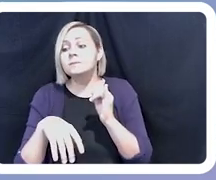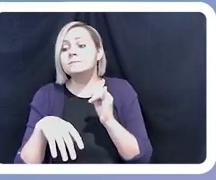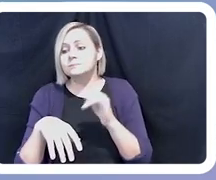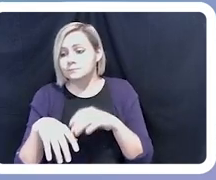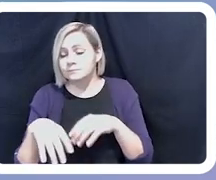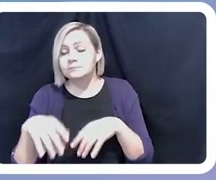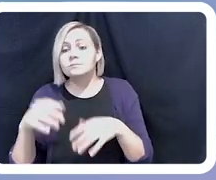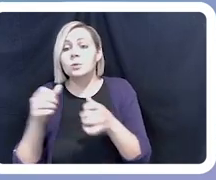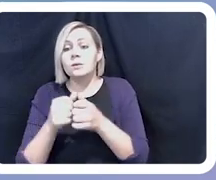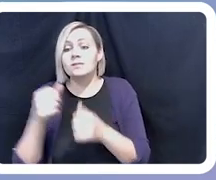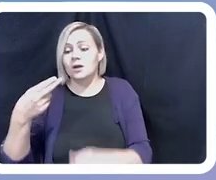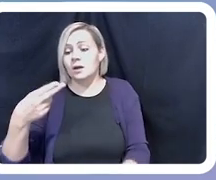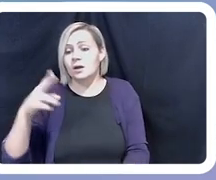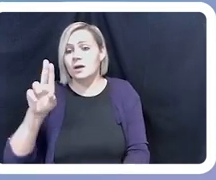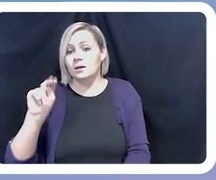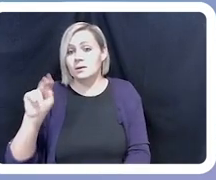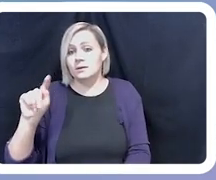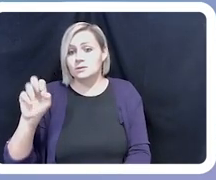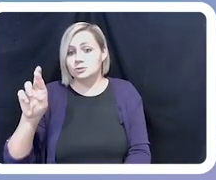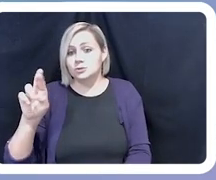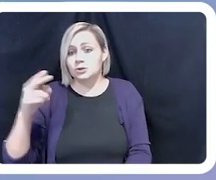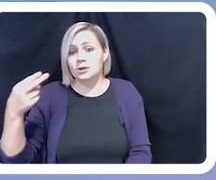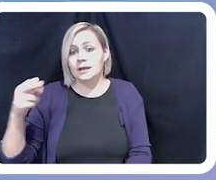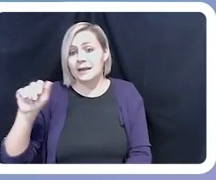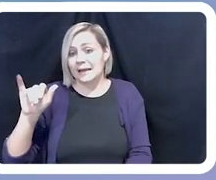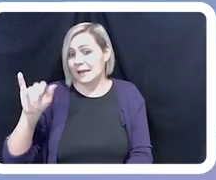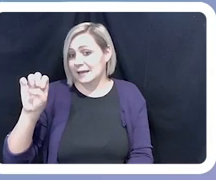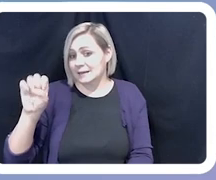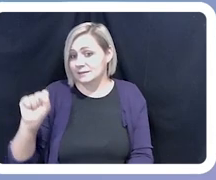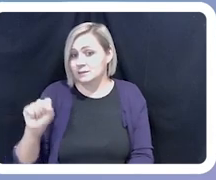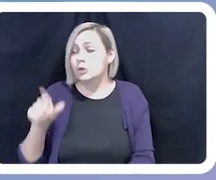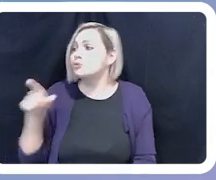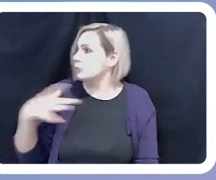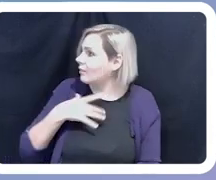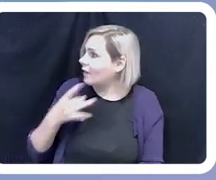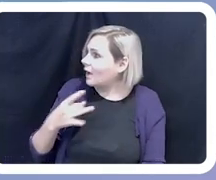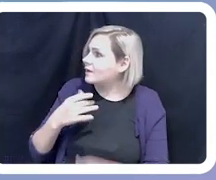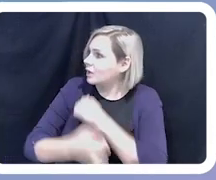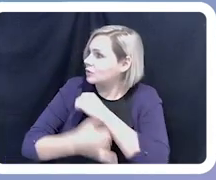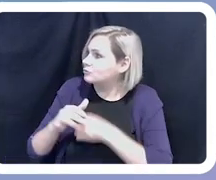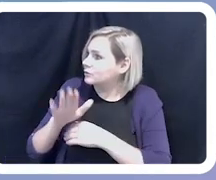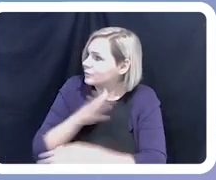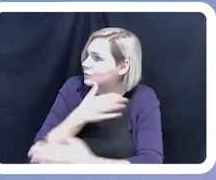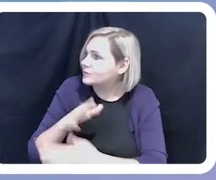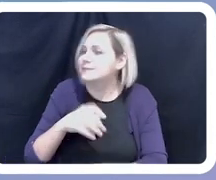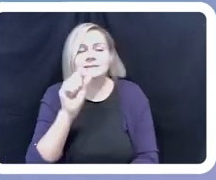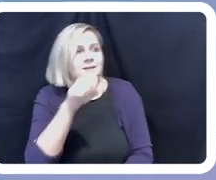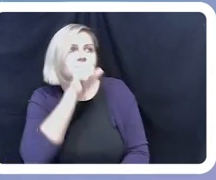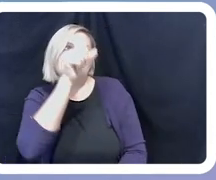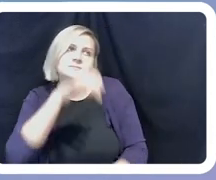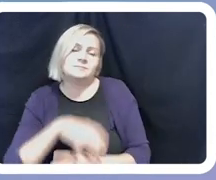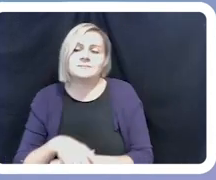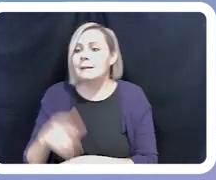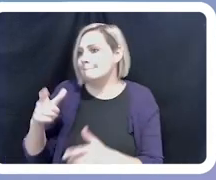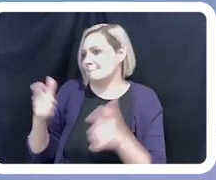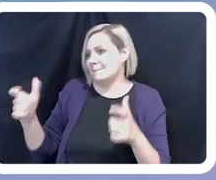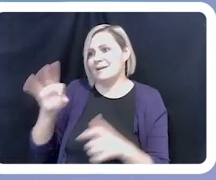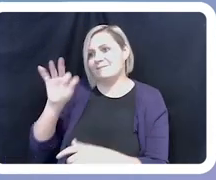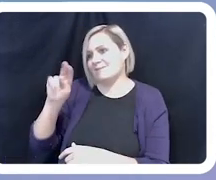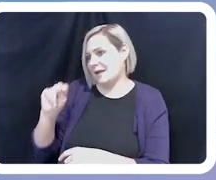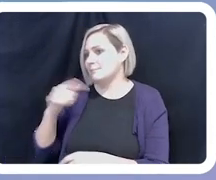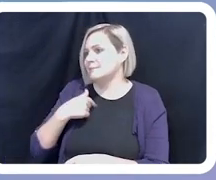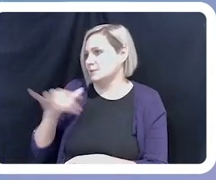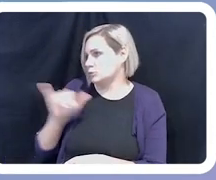World Games with Hunter Hayes. You like country music, don't you? Big fan of country music. Me too. Hunter Hayes, he's one of